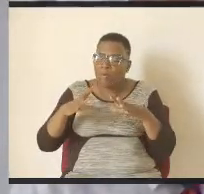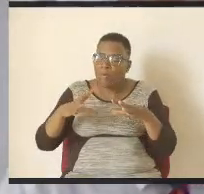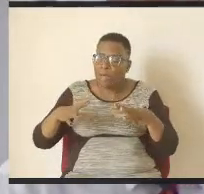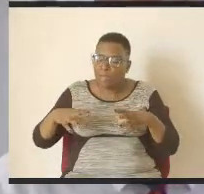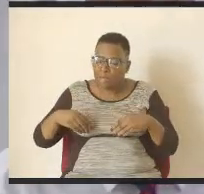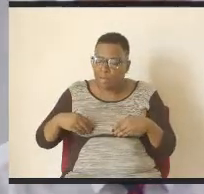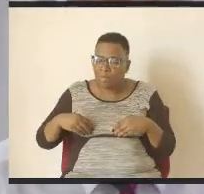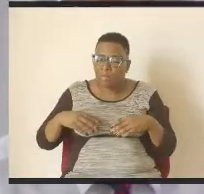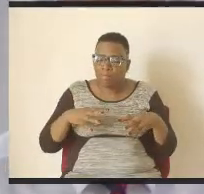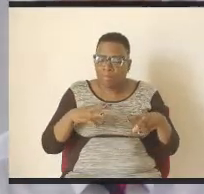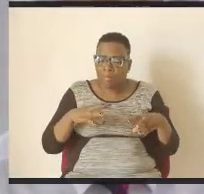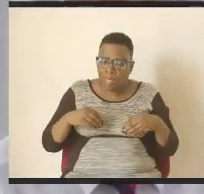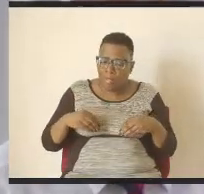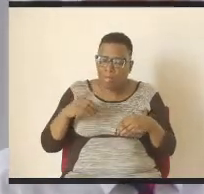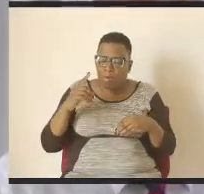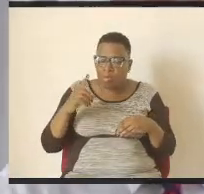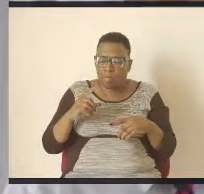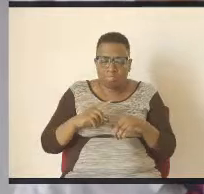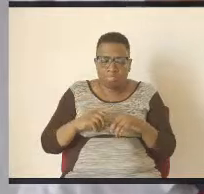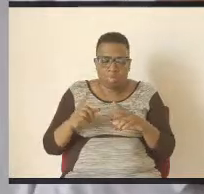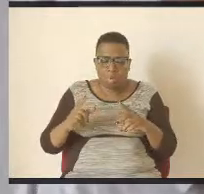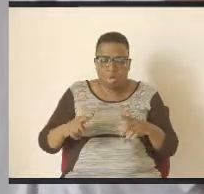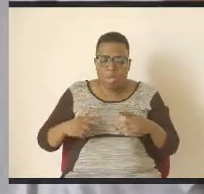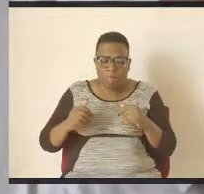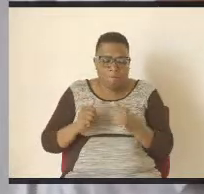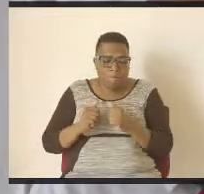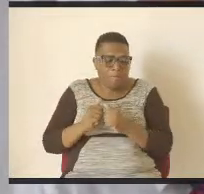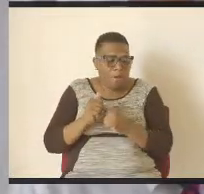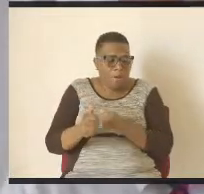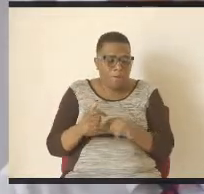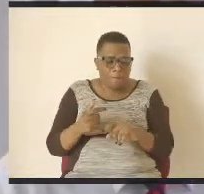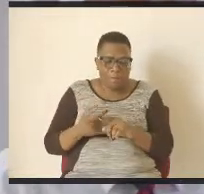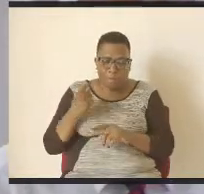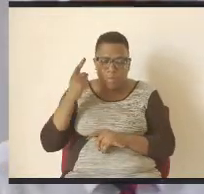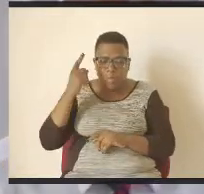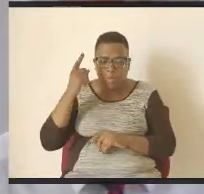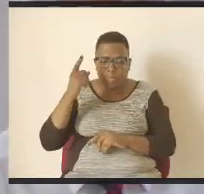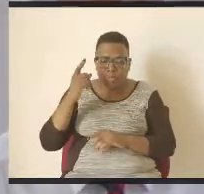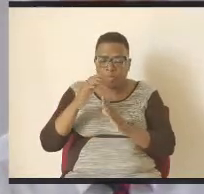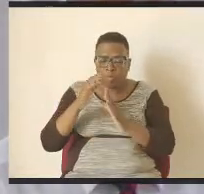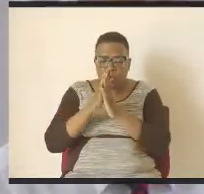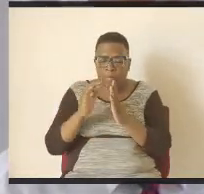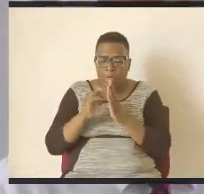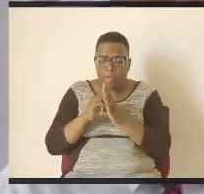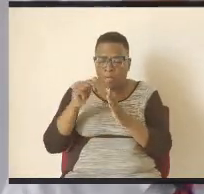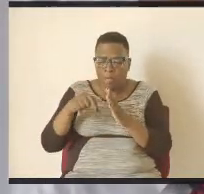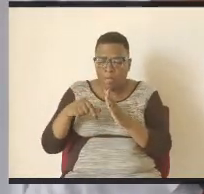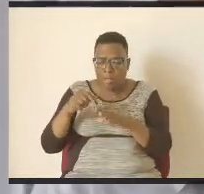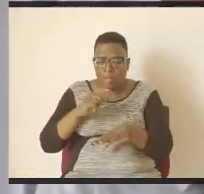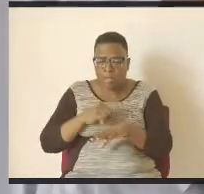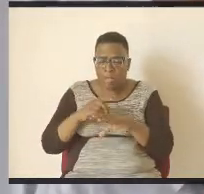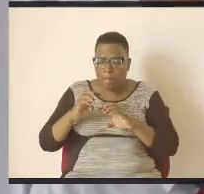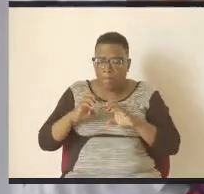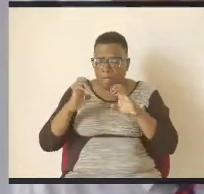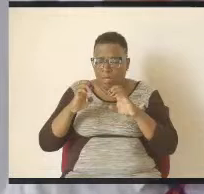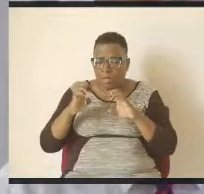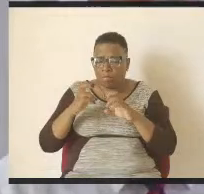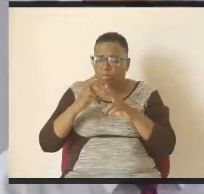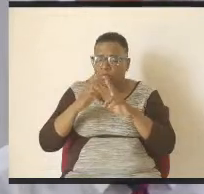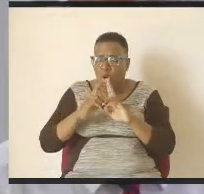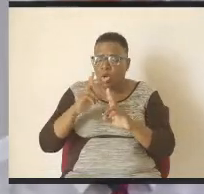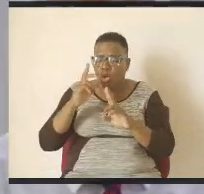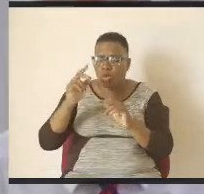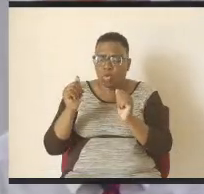Lord, living far from you, we pray that this season we'll seek to honor you with